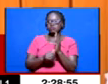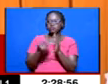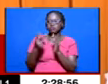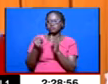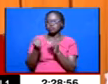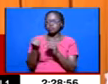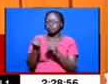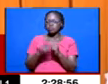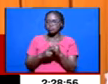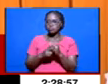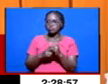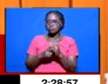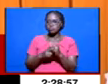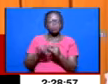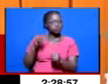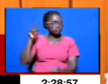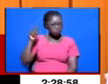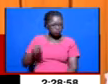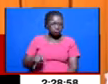finding that he cannot.